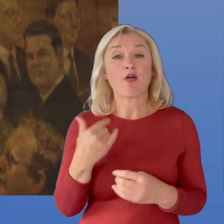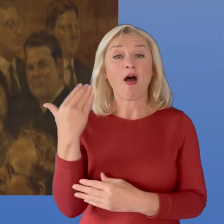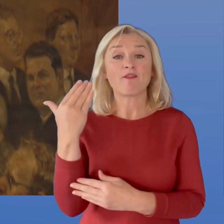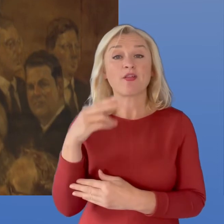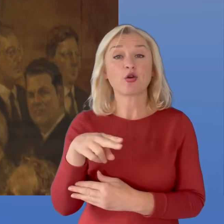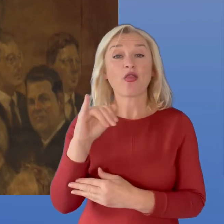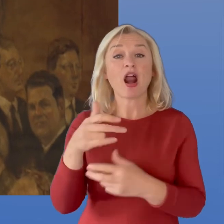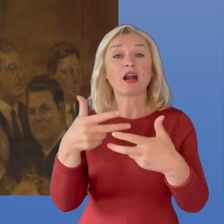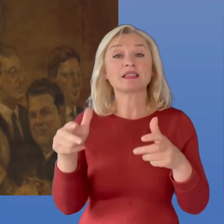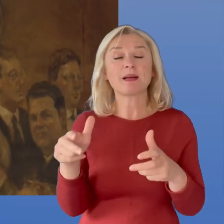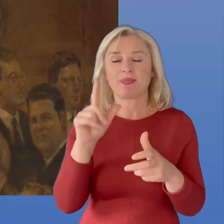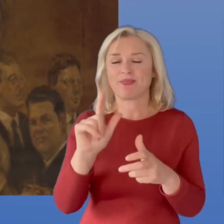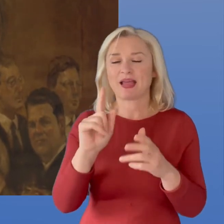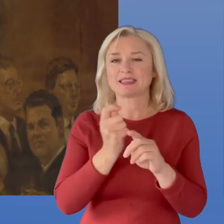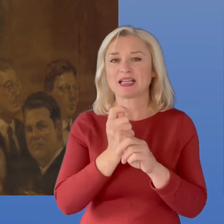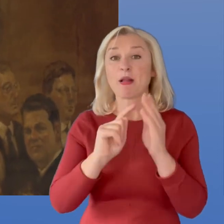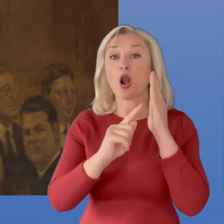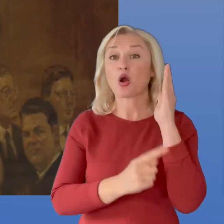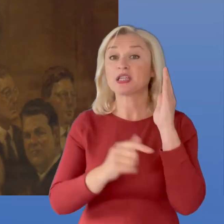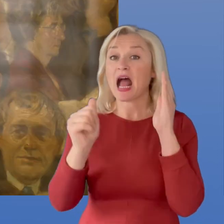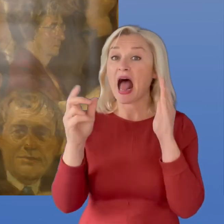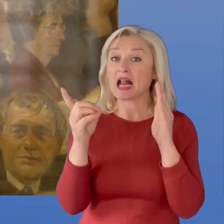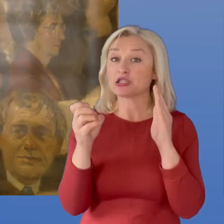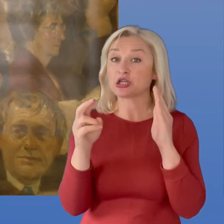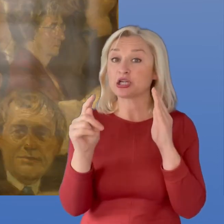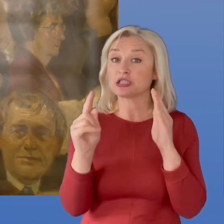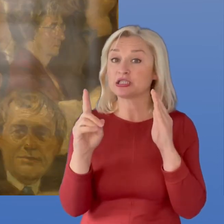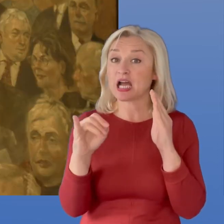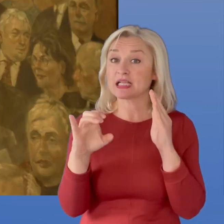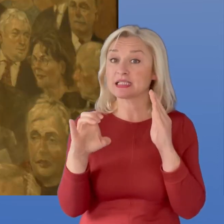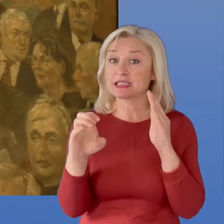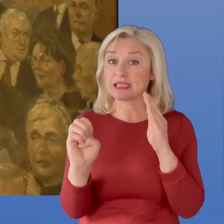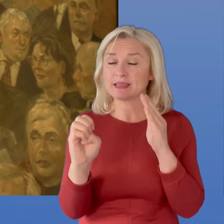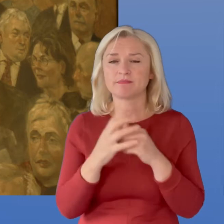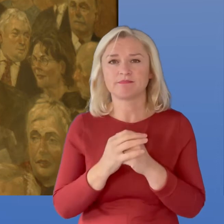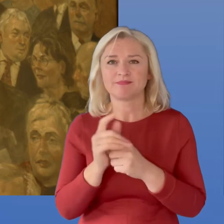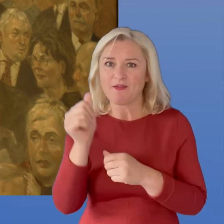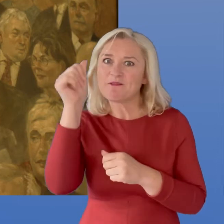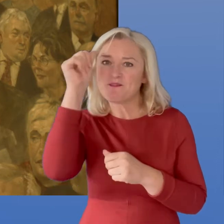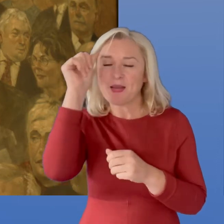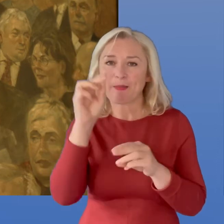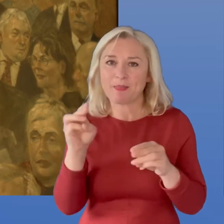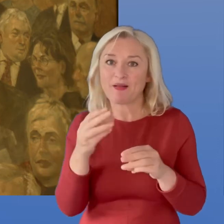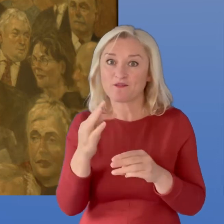Alderdice. You will no doubt recognise some very famous political faces from the past and the present.